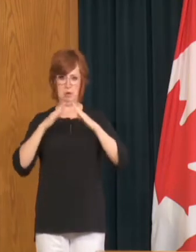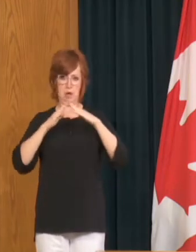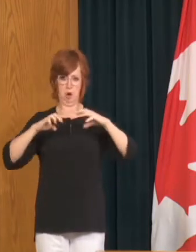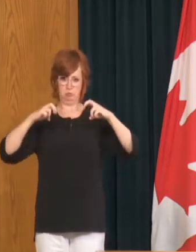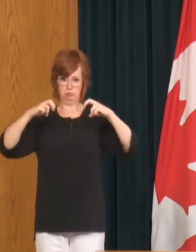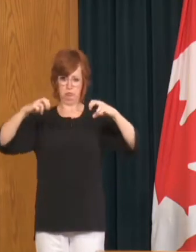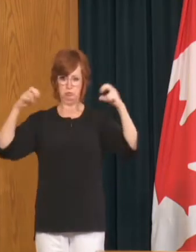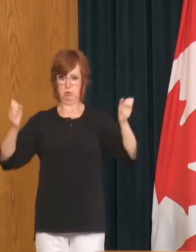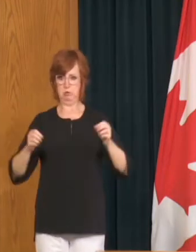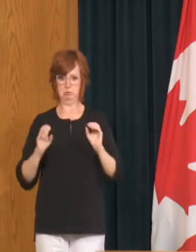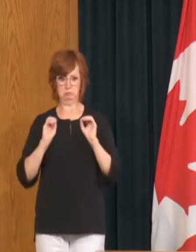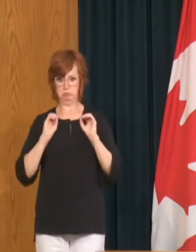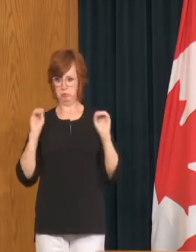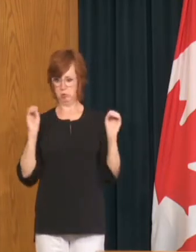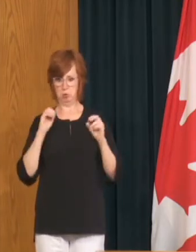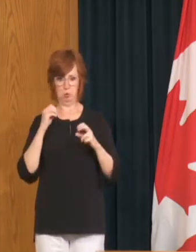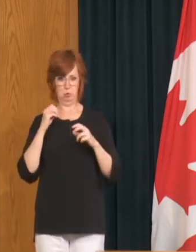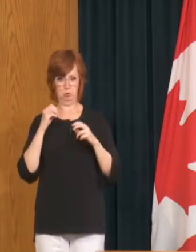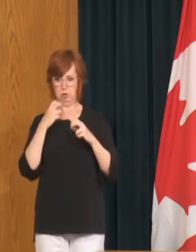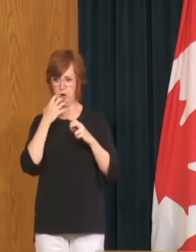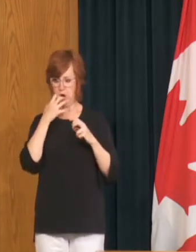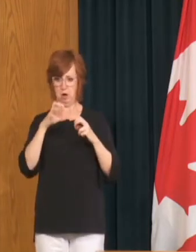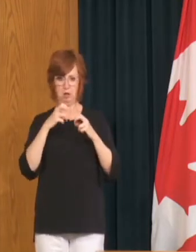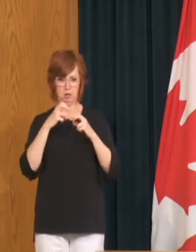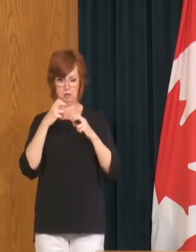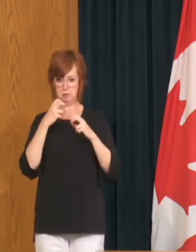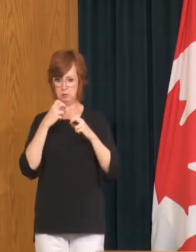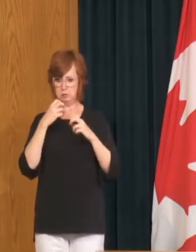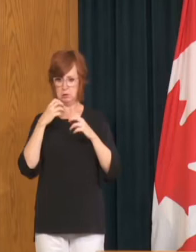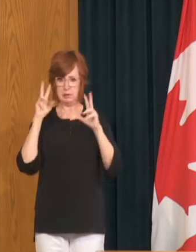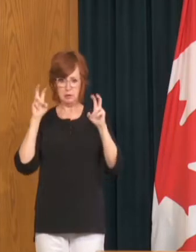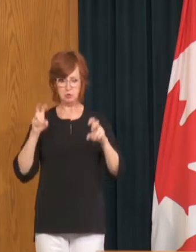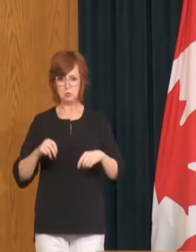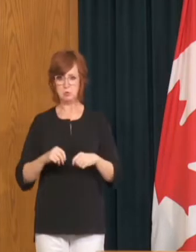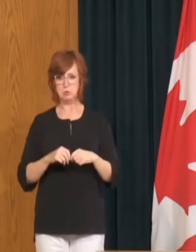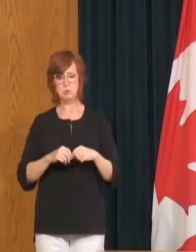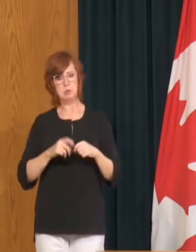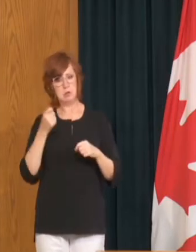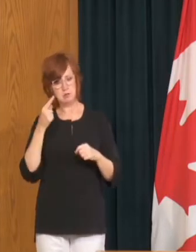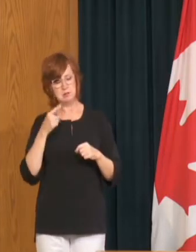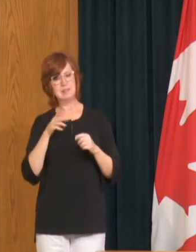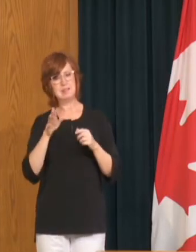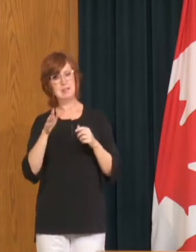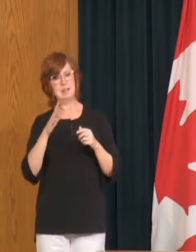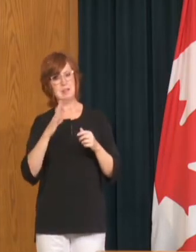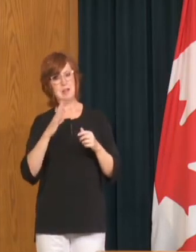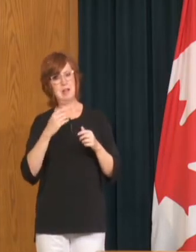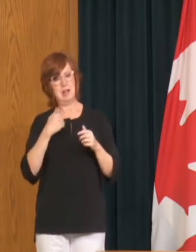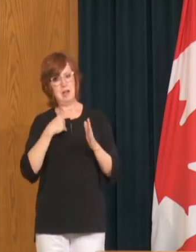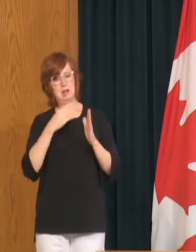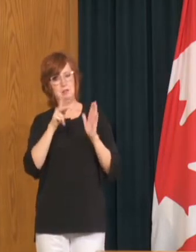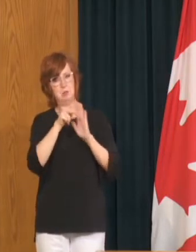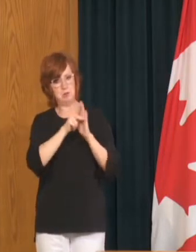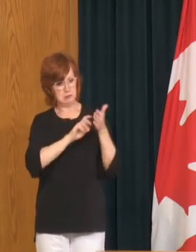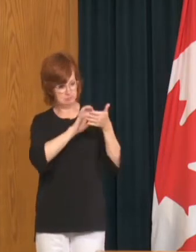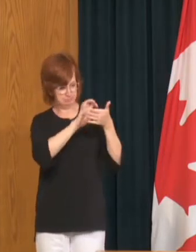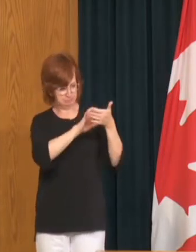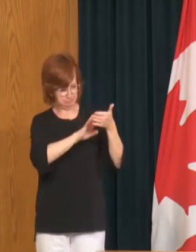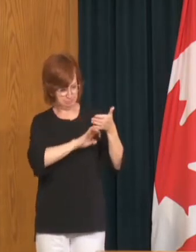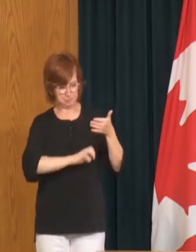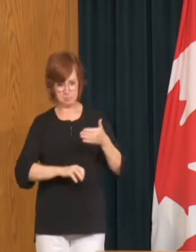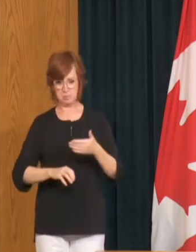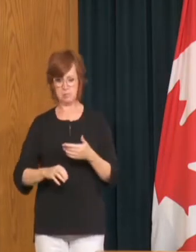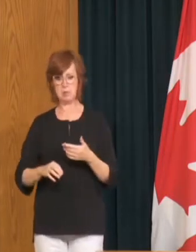parliamentary standards and guidelines that we follow. Some of them written, some of them unwritten. But with respect to